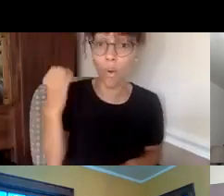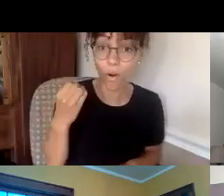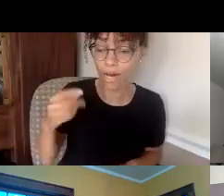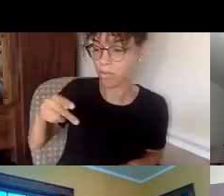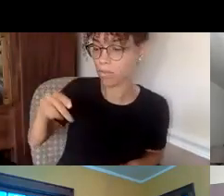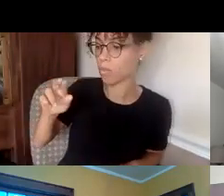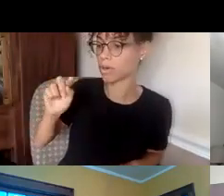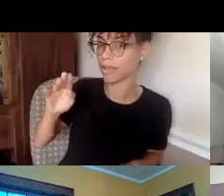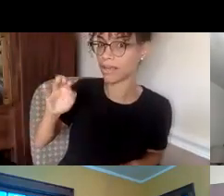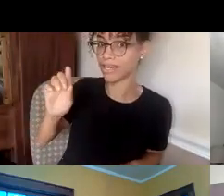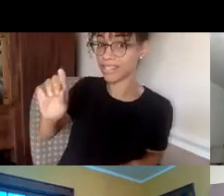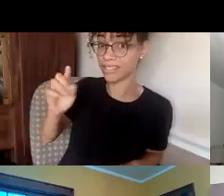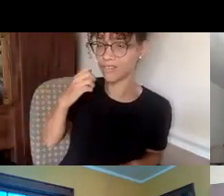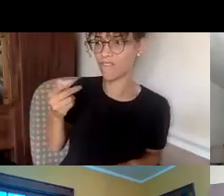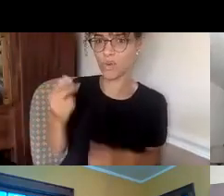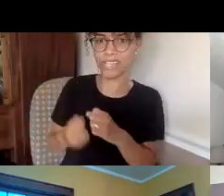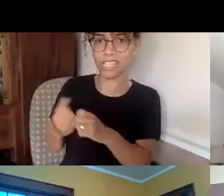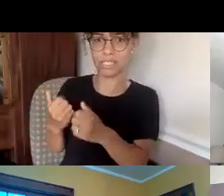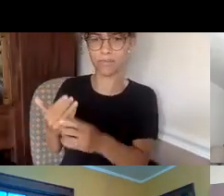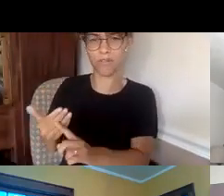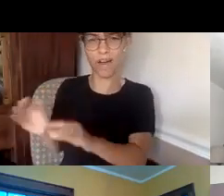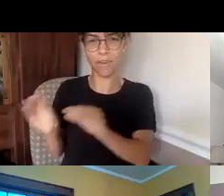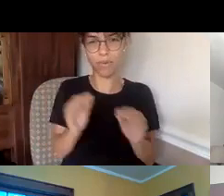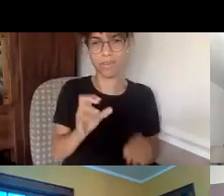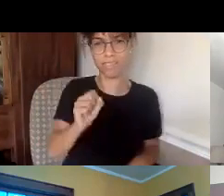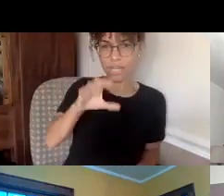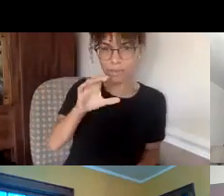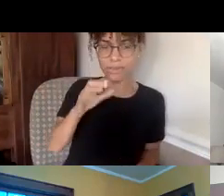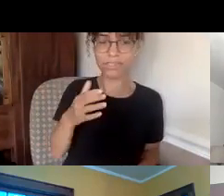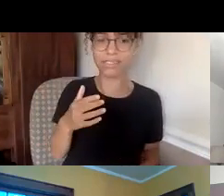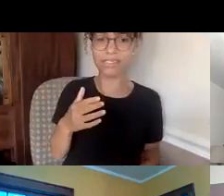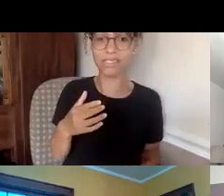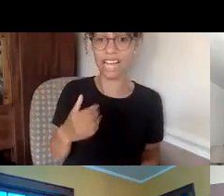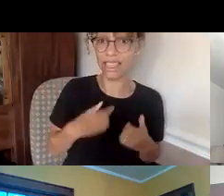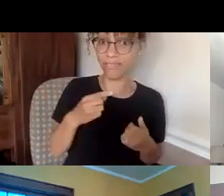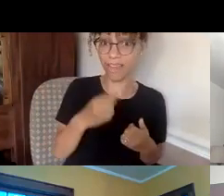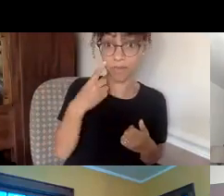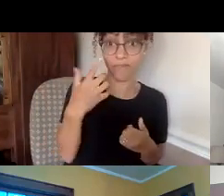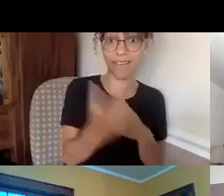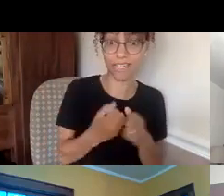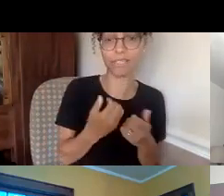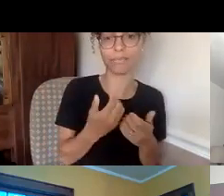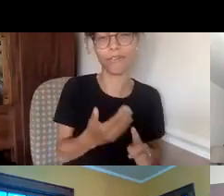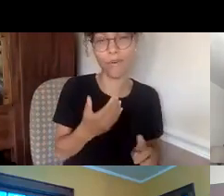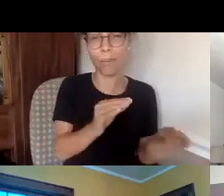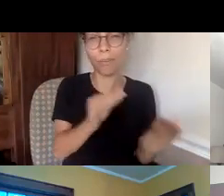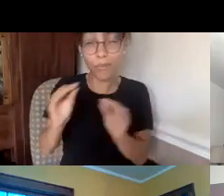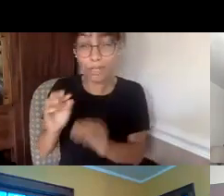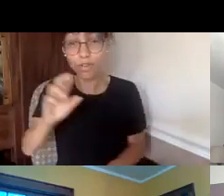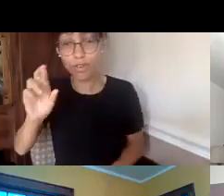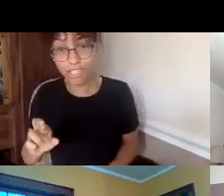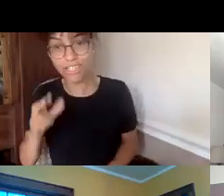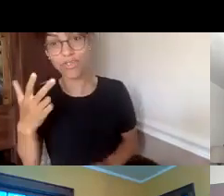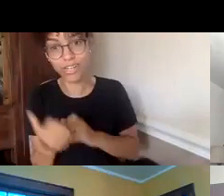years before moving to Syracuse, where I lived and worked in Syracuse for 5 years before moving to Rochester about 3 years ago. And